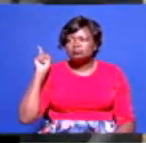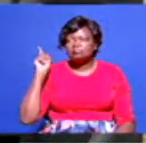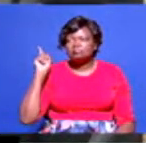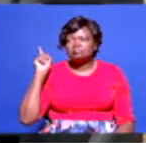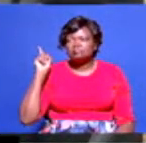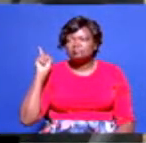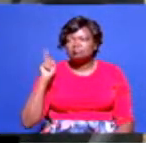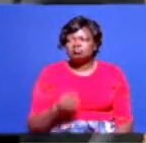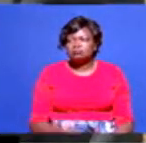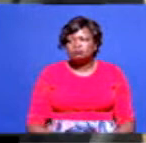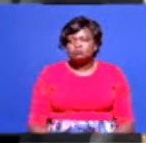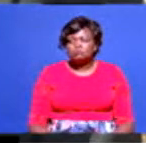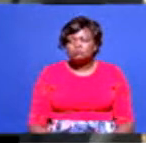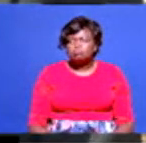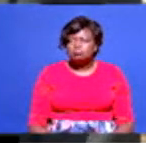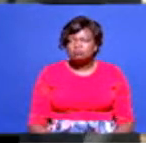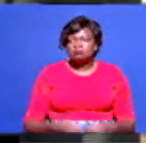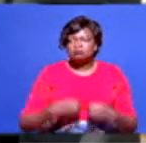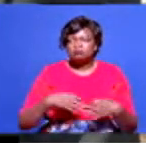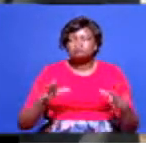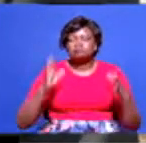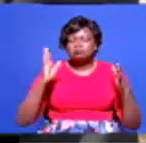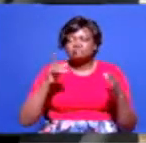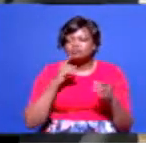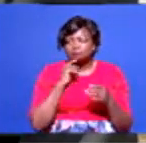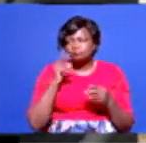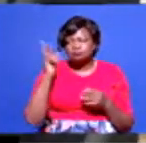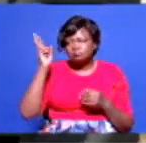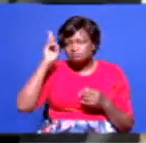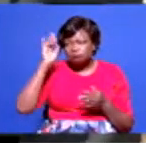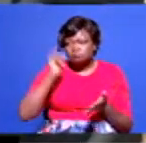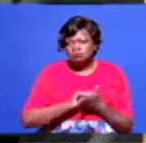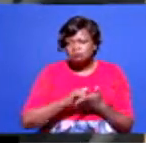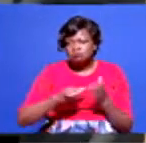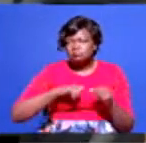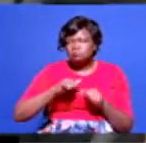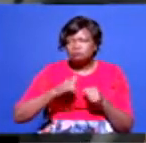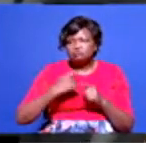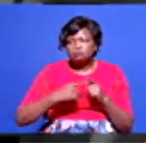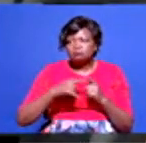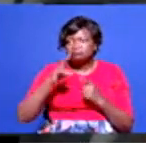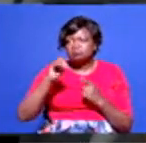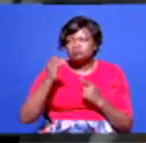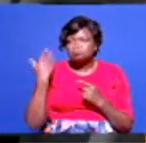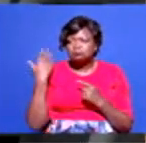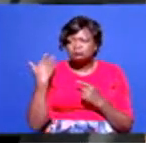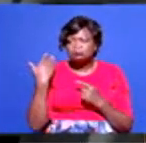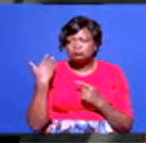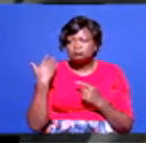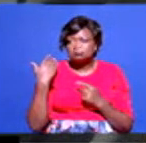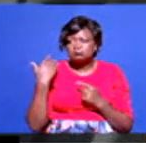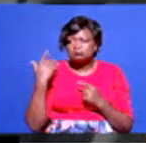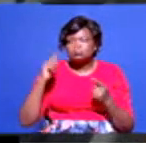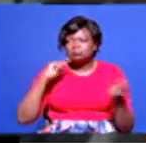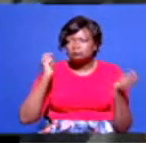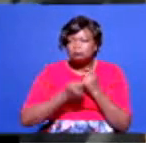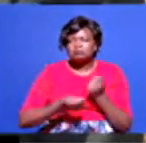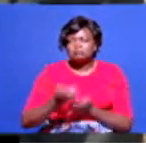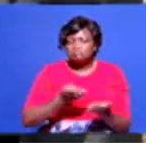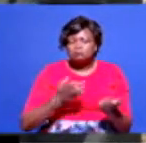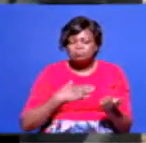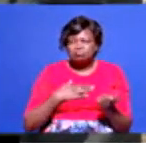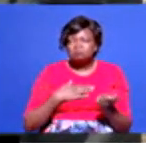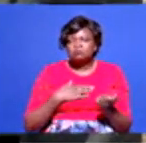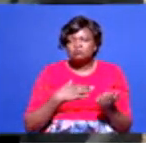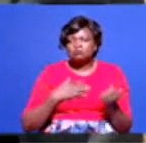Lost a great man. Remember, about 20 years ago, he changed the economy